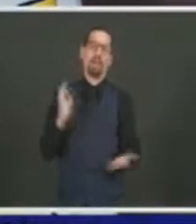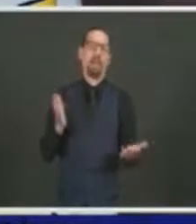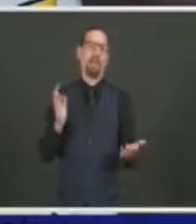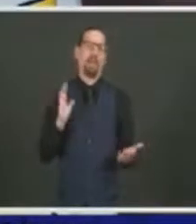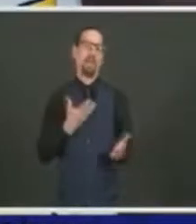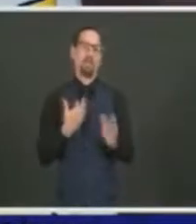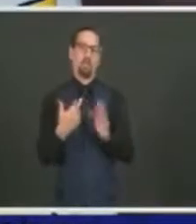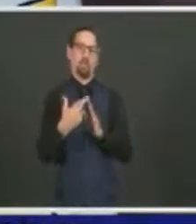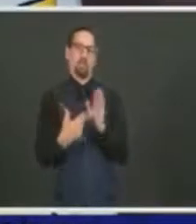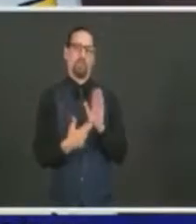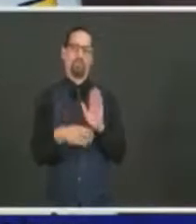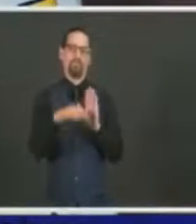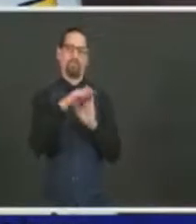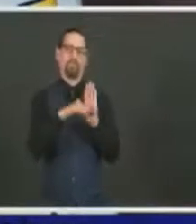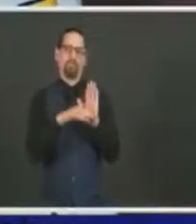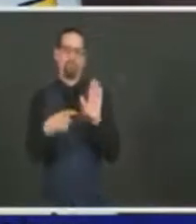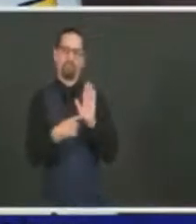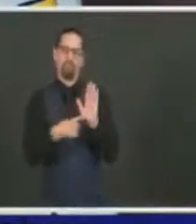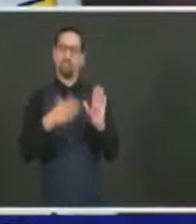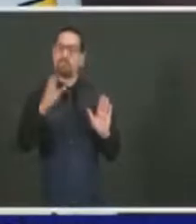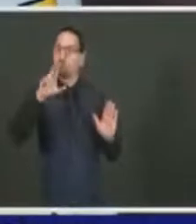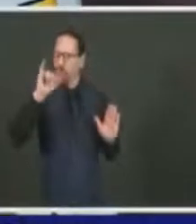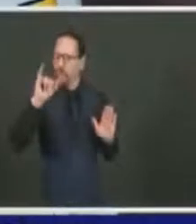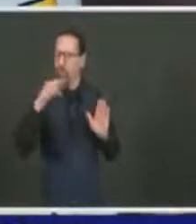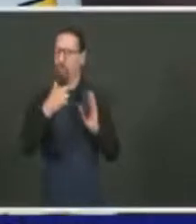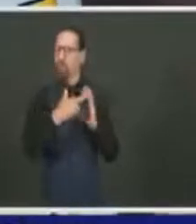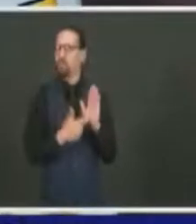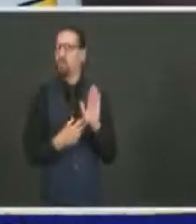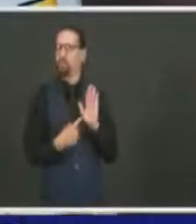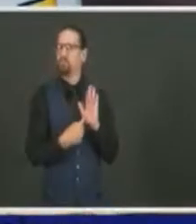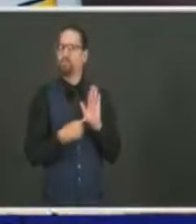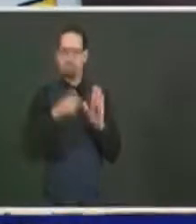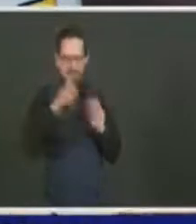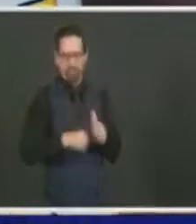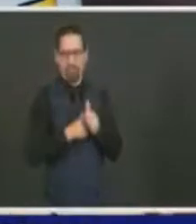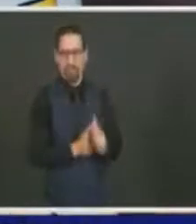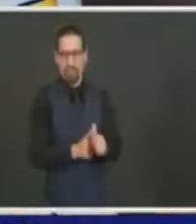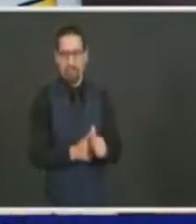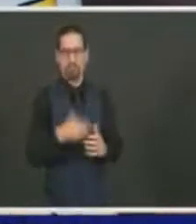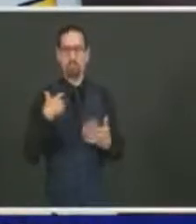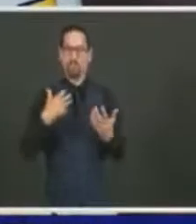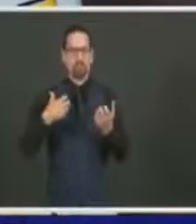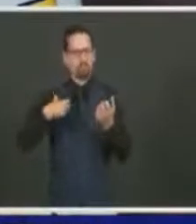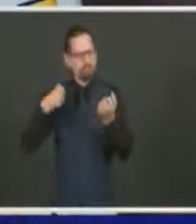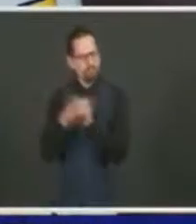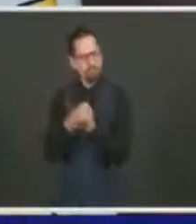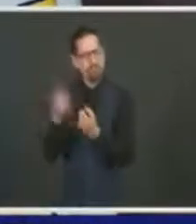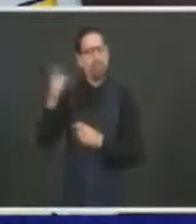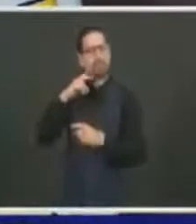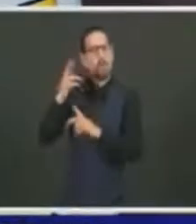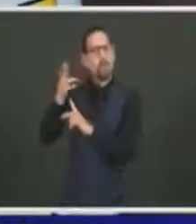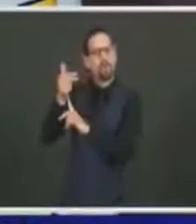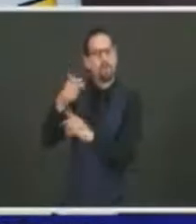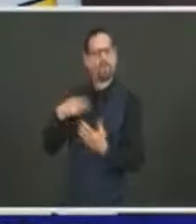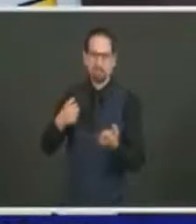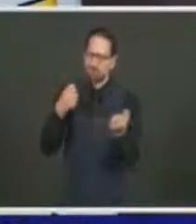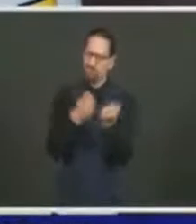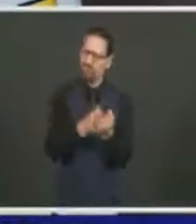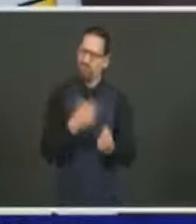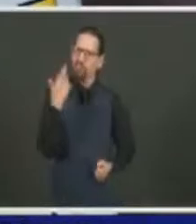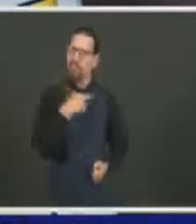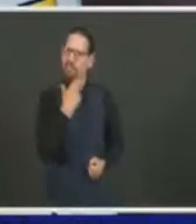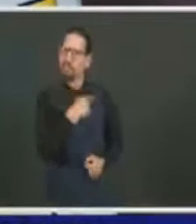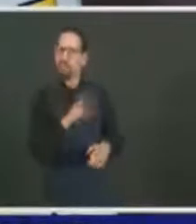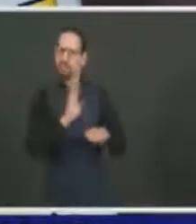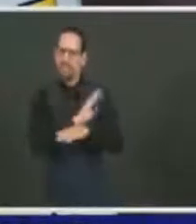Having said that, we have to protect, it's a balance. We want to support our hotels and restaurants, but we also don't want an outbreak.